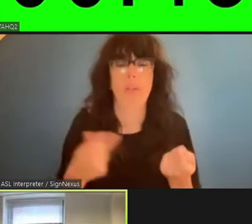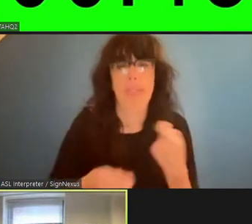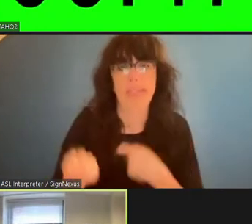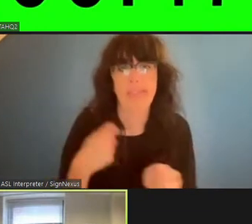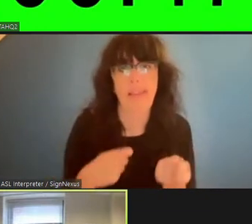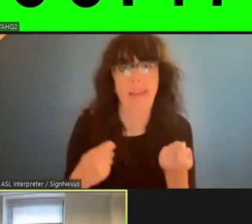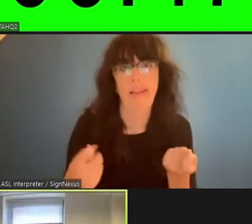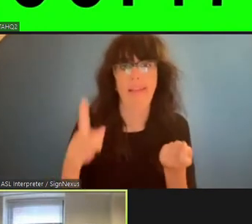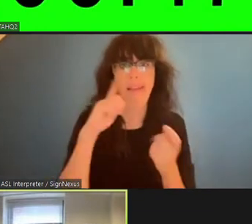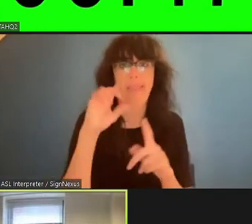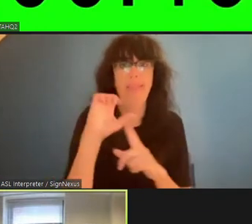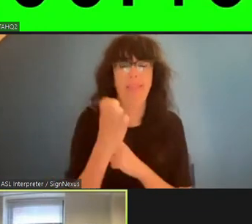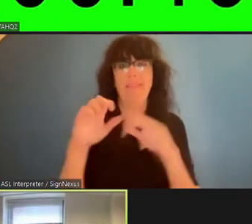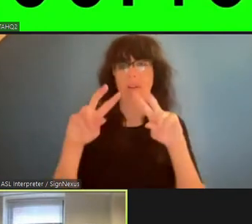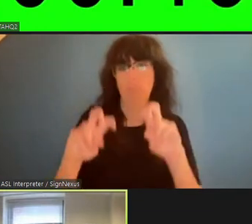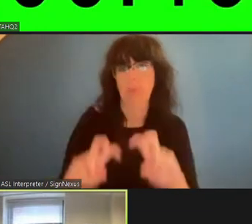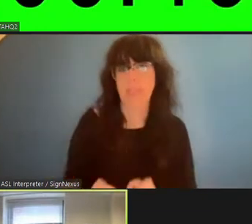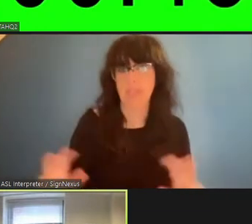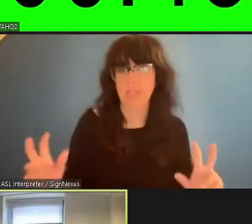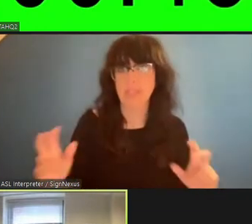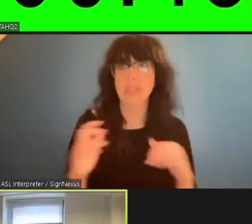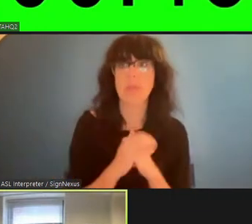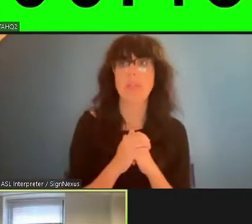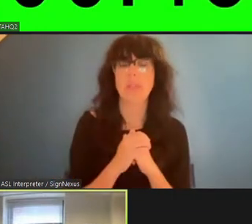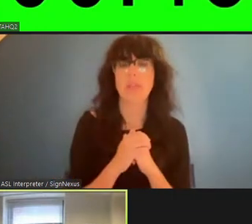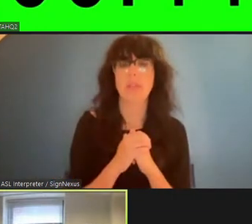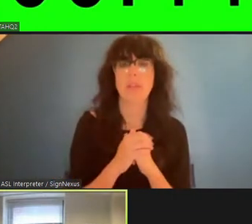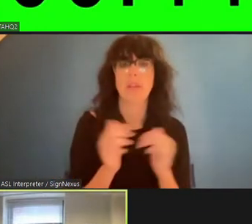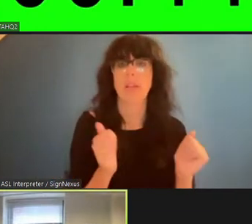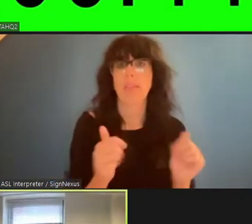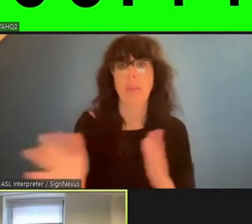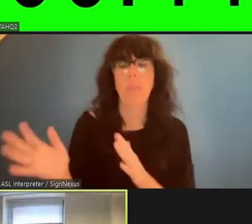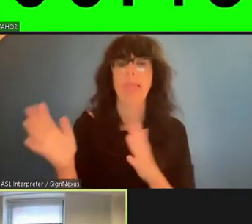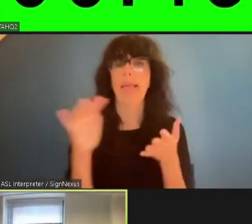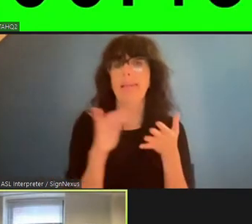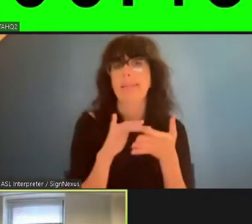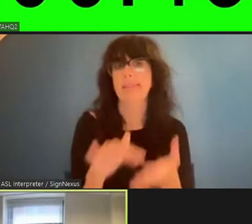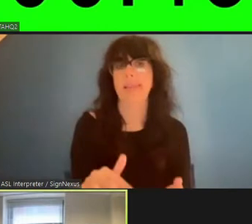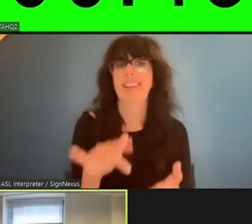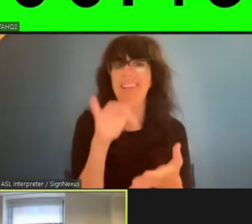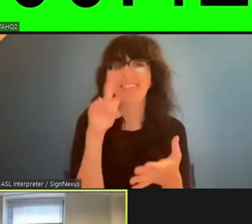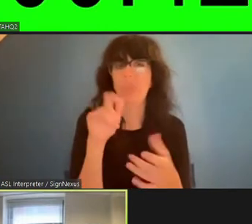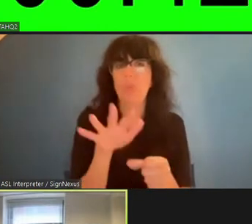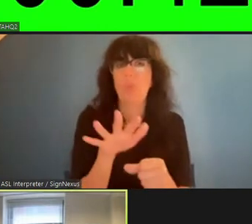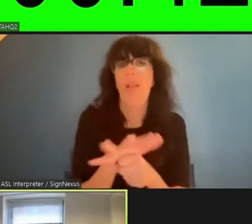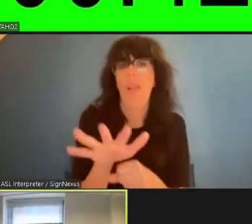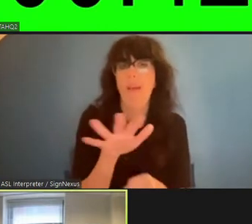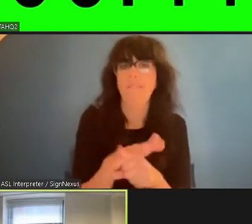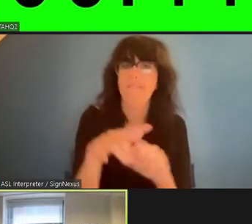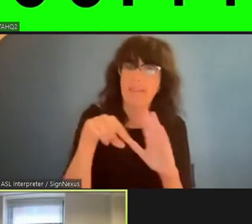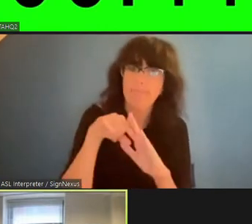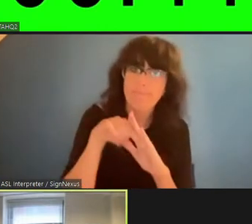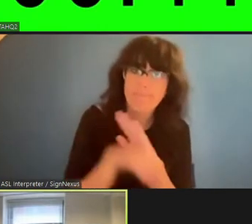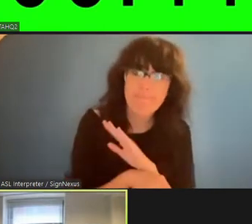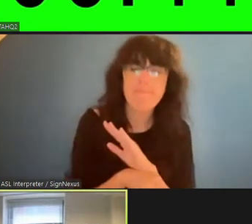environmental assessment and the the uh the plans study did not go far enough enough with the carrot portion making it